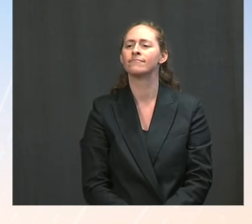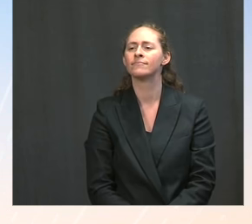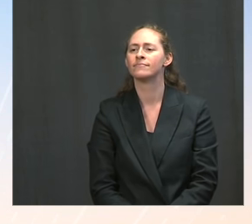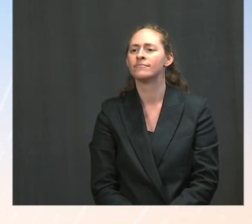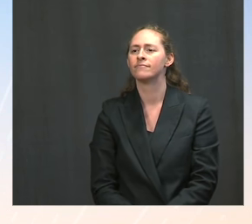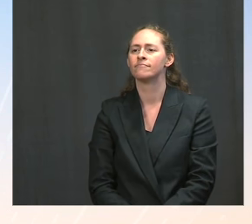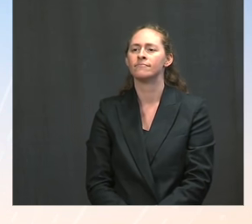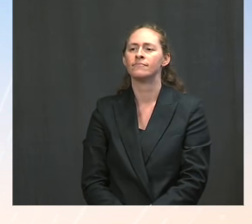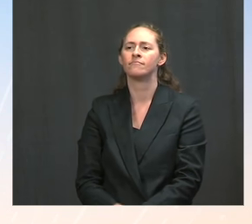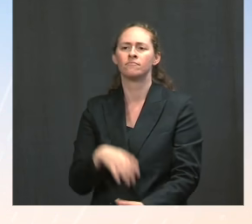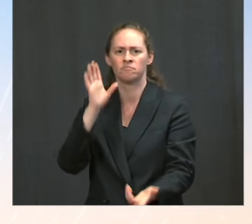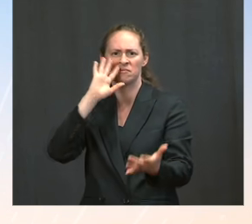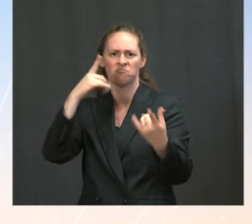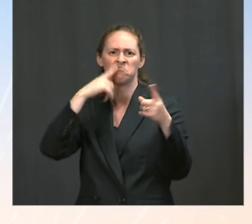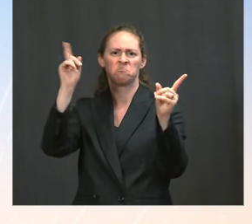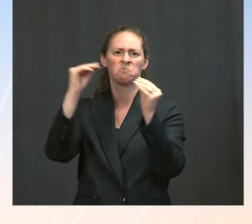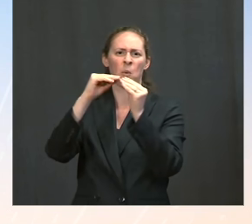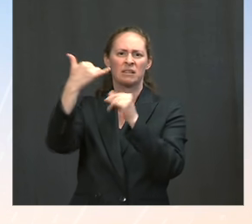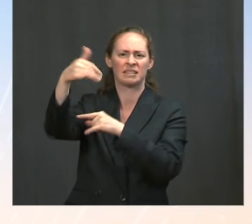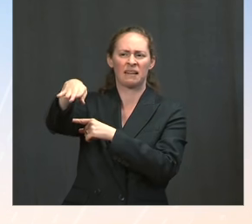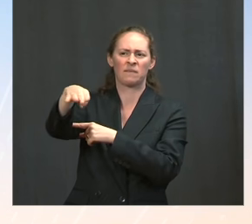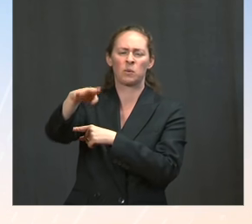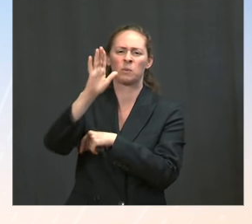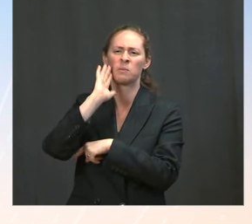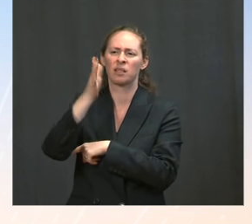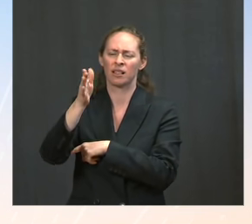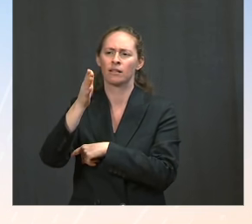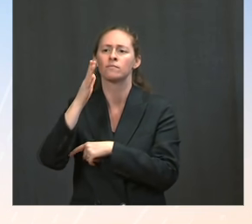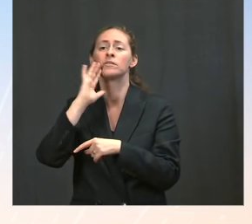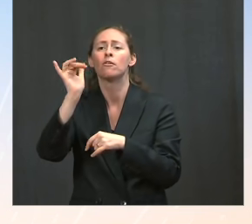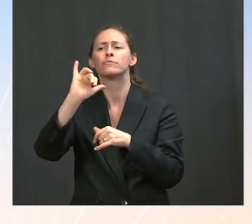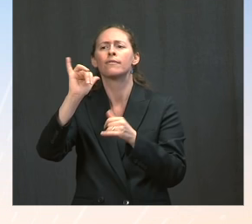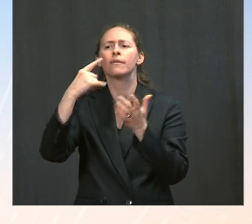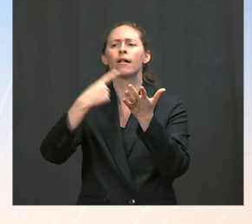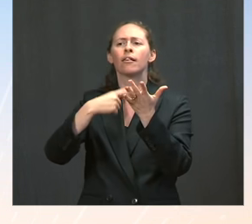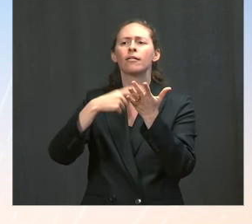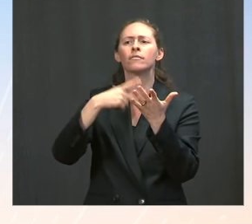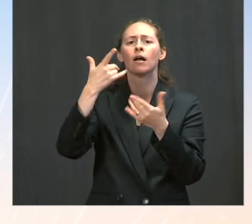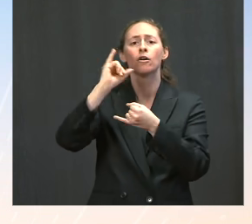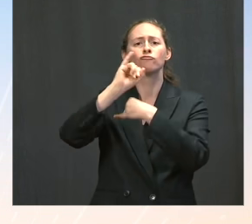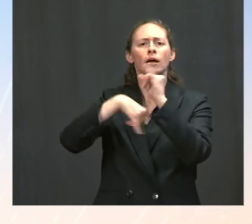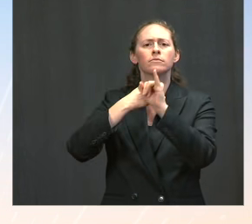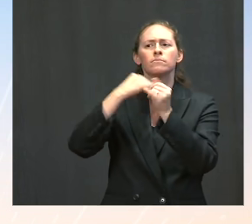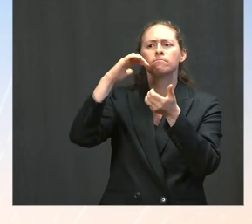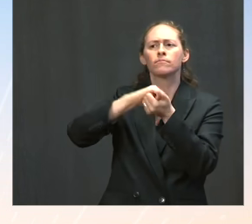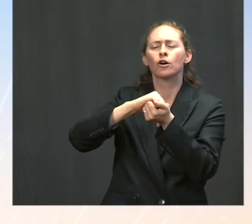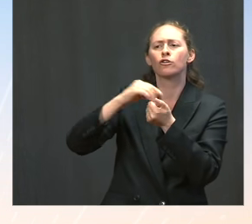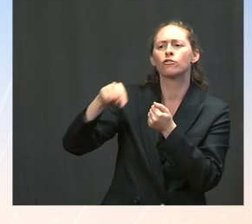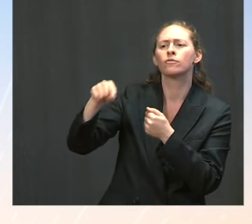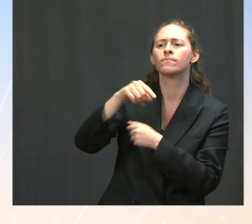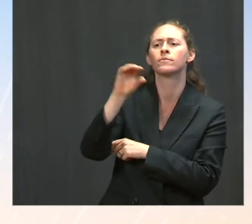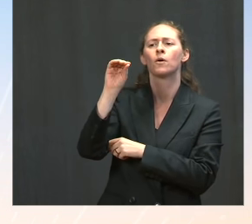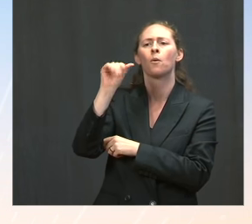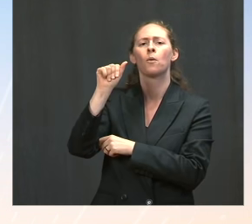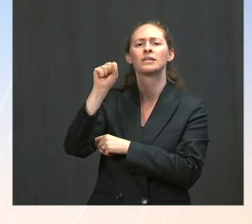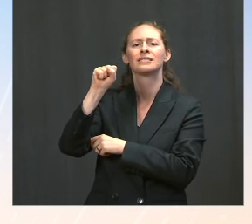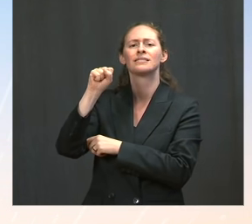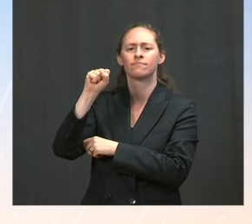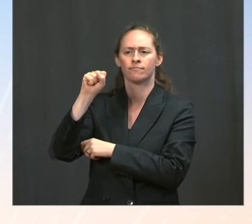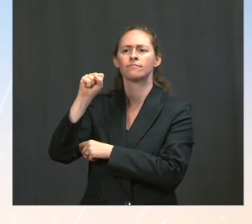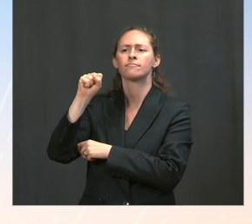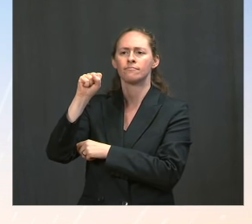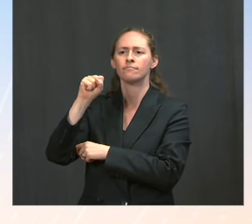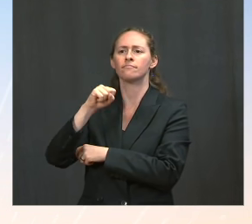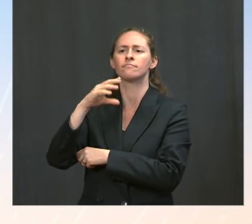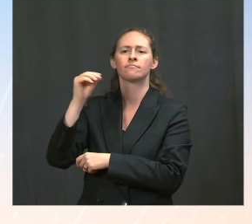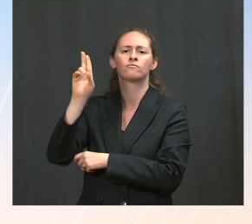we'll continue to engage closely and coordinate with our international partners from the OAS to the UN and others to collectively condemn